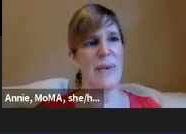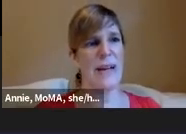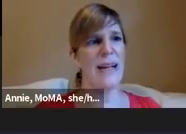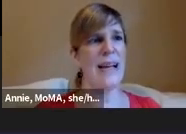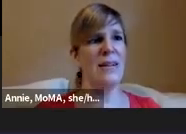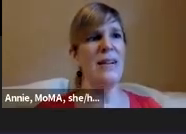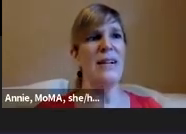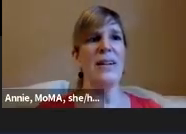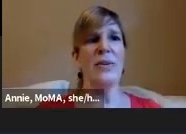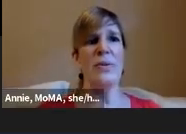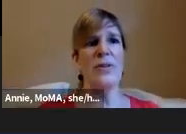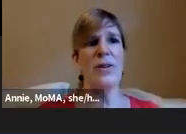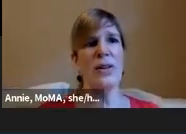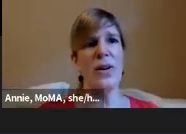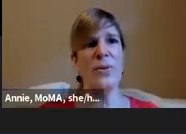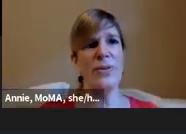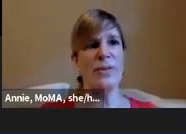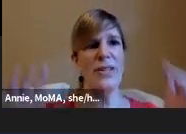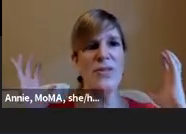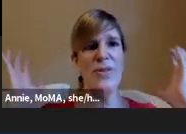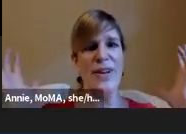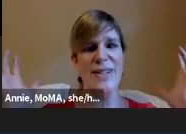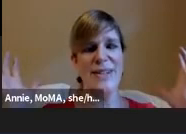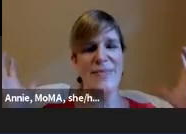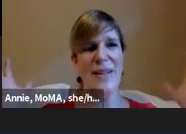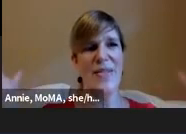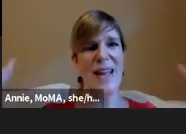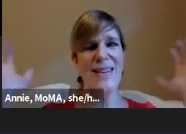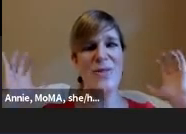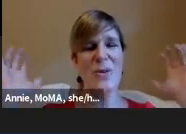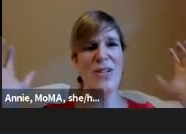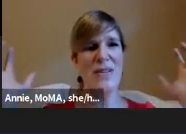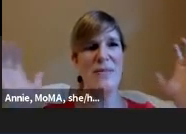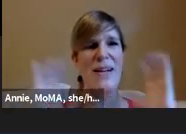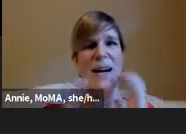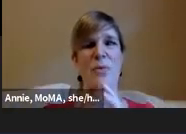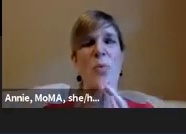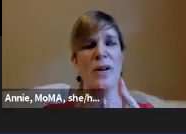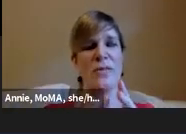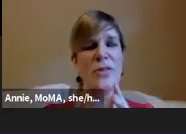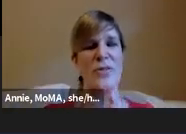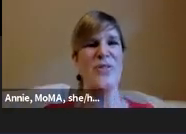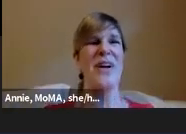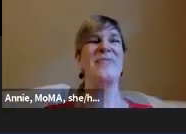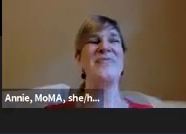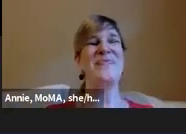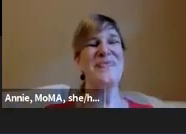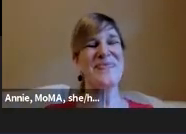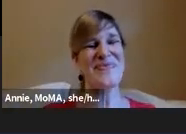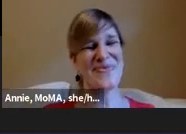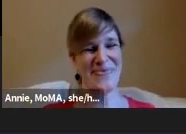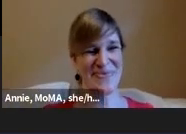Um, and again, you know, you're not alone. Let's do this. Thank you so much, everybody. Have a wonderful Tuesday.-bye.